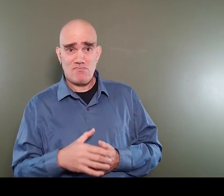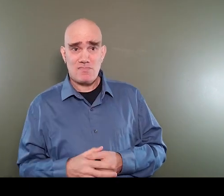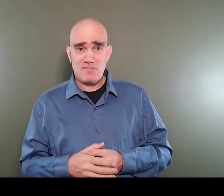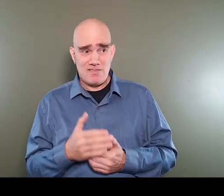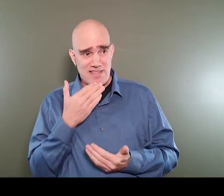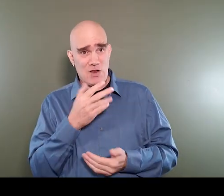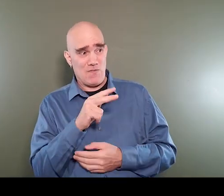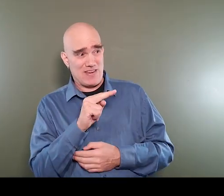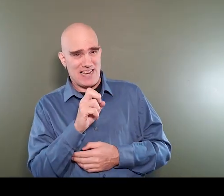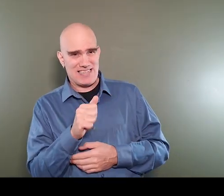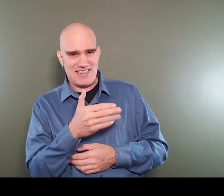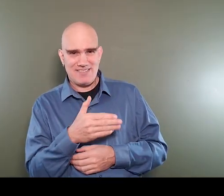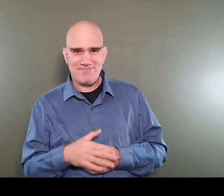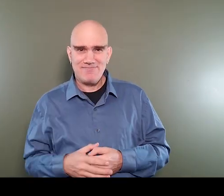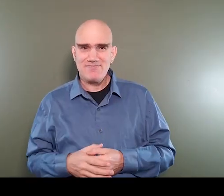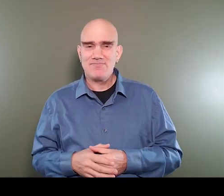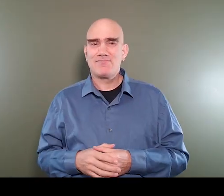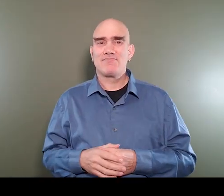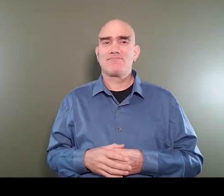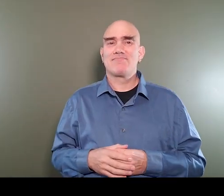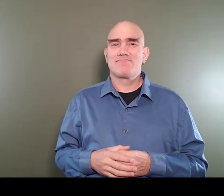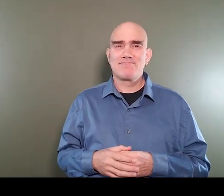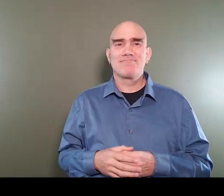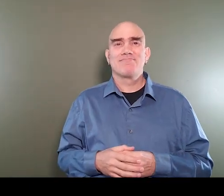thank you guys. Thank you, Vanessa.